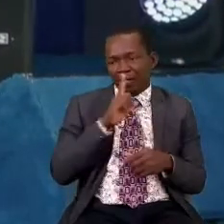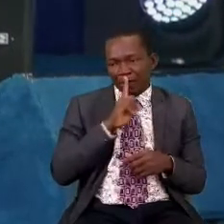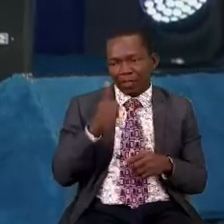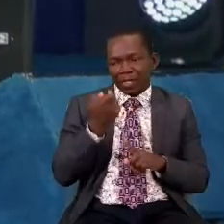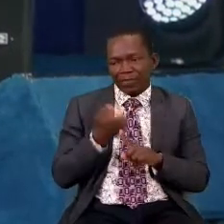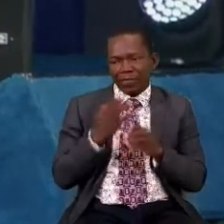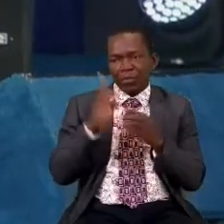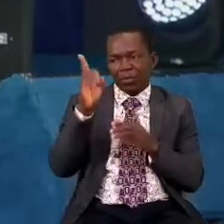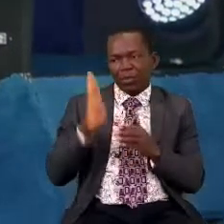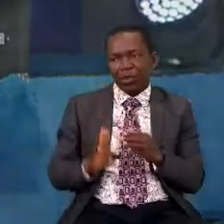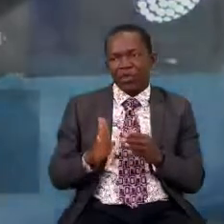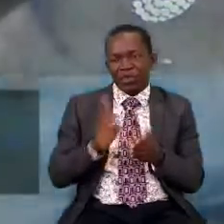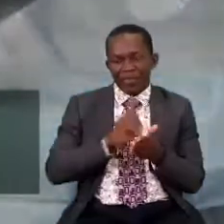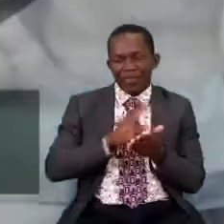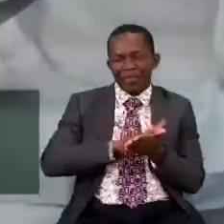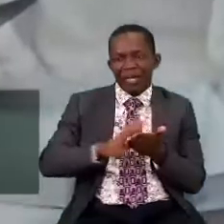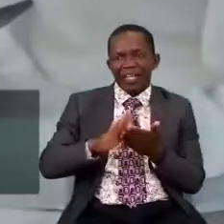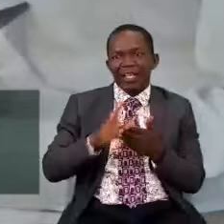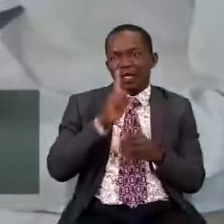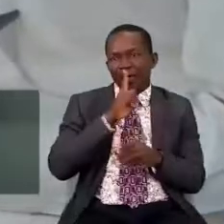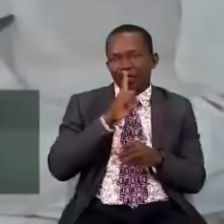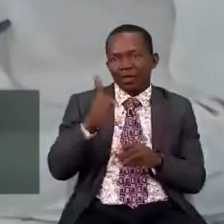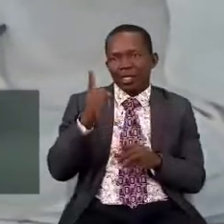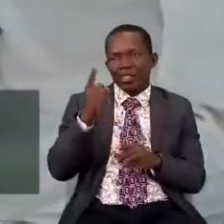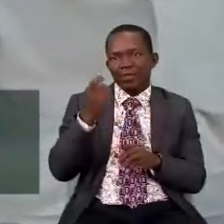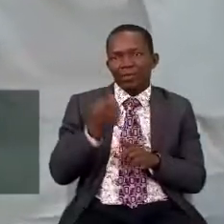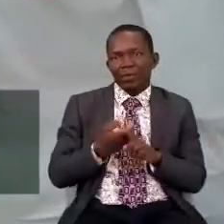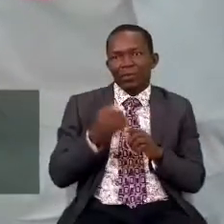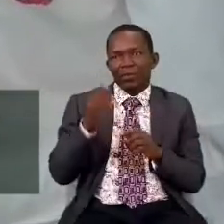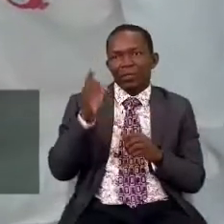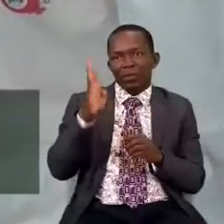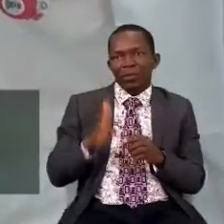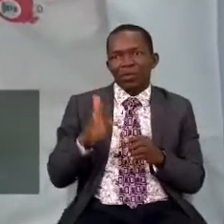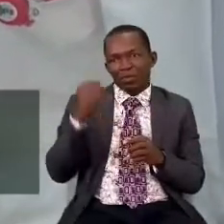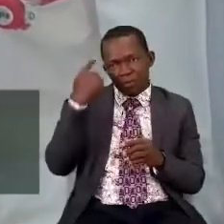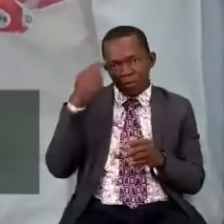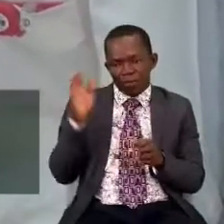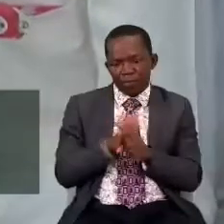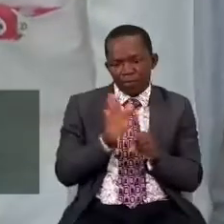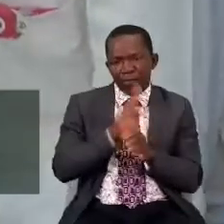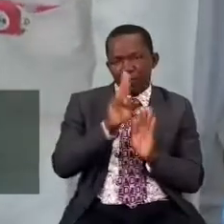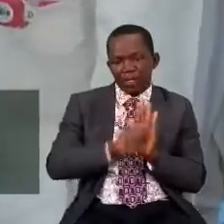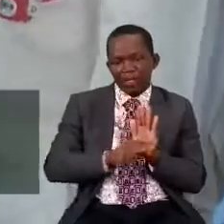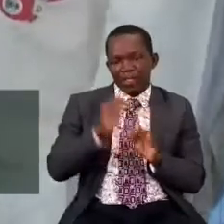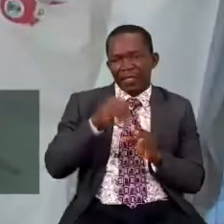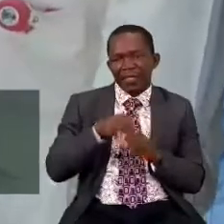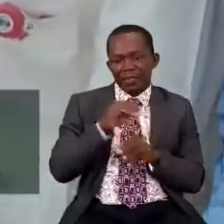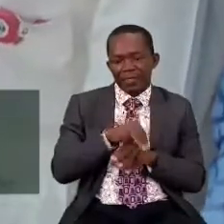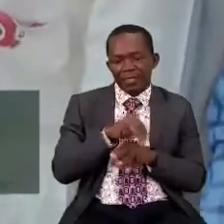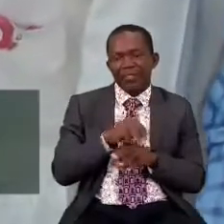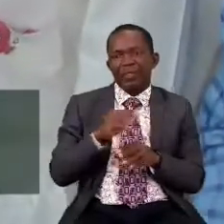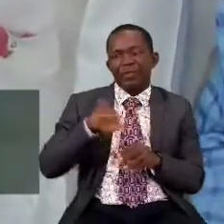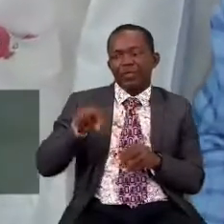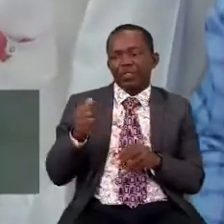chapter 1, we're looking at verse 1. It says, now, after the death of Moses, the servant of